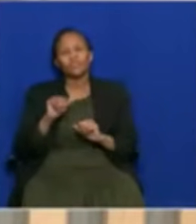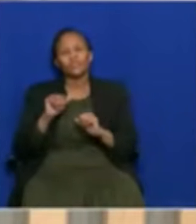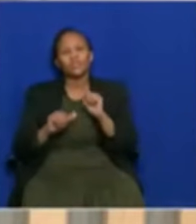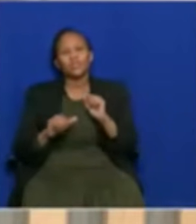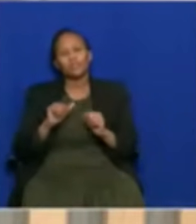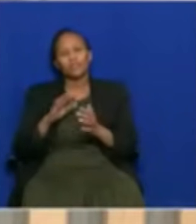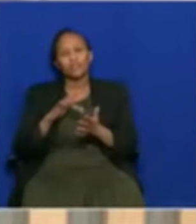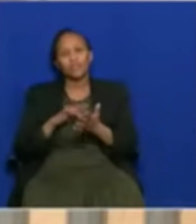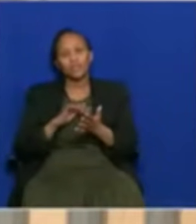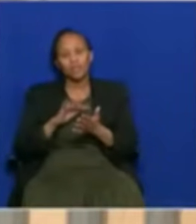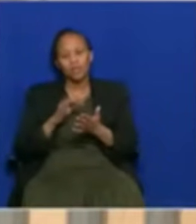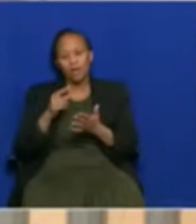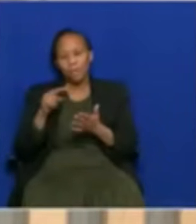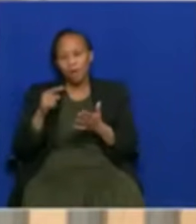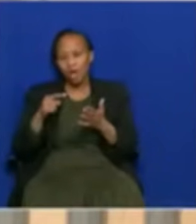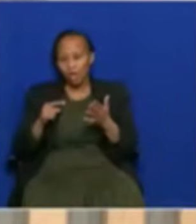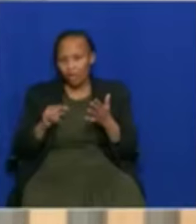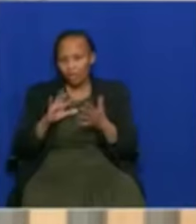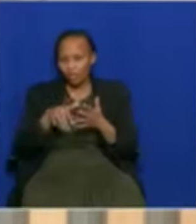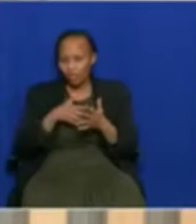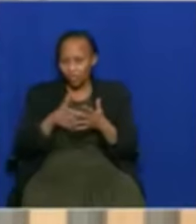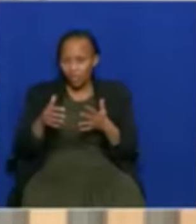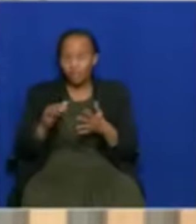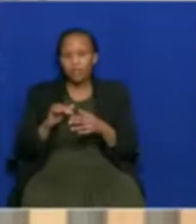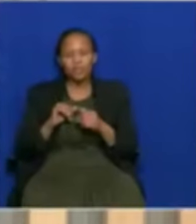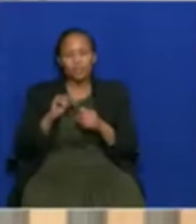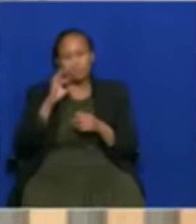recommended candidates, minutes, and announcement. Now,